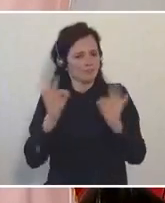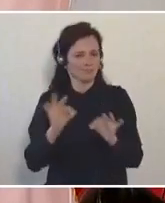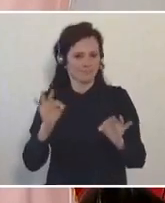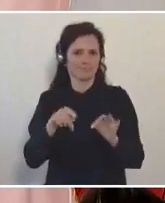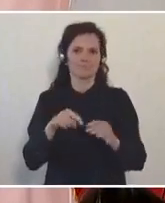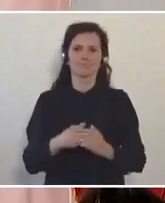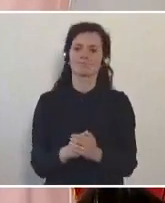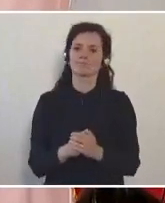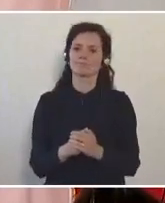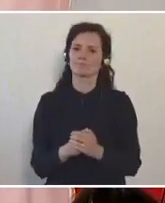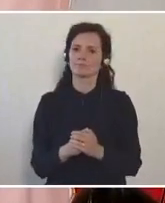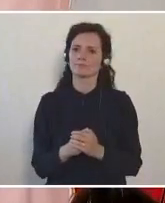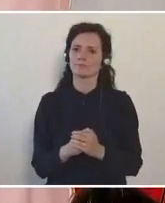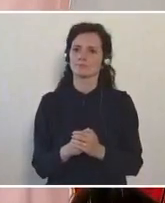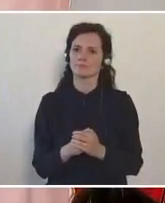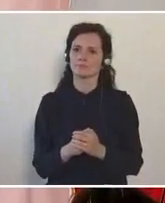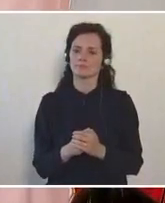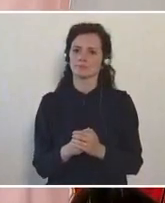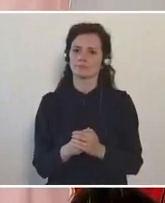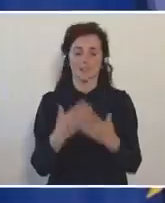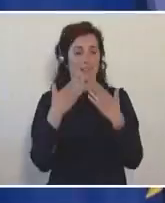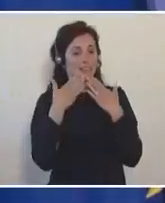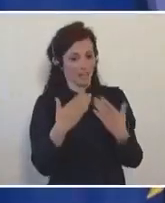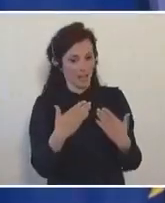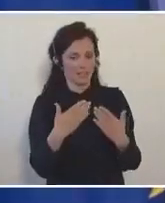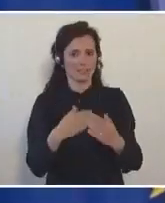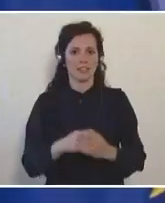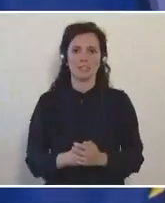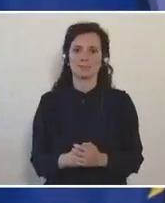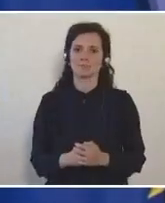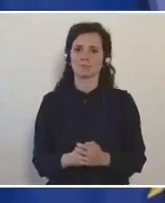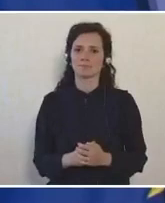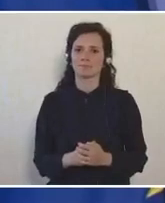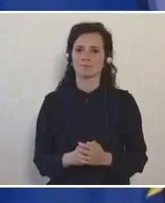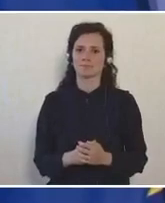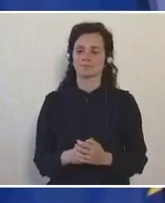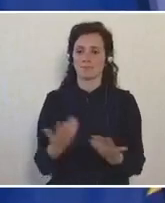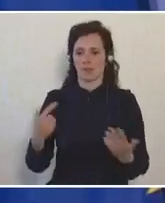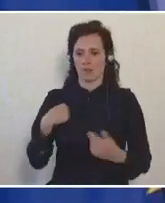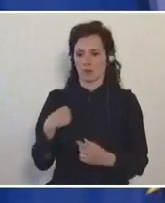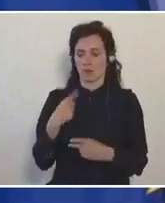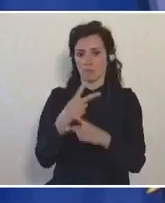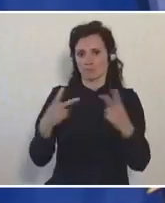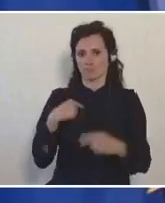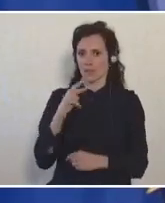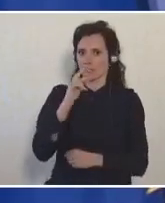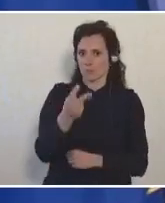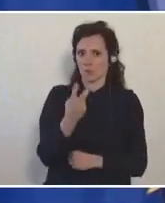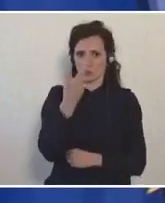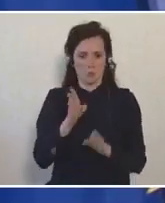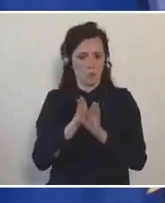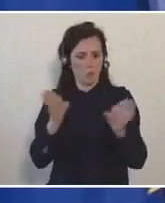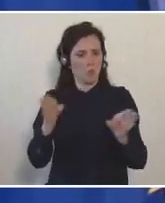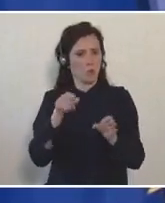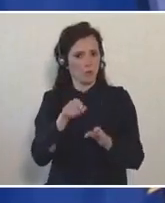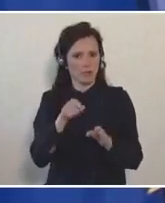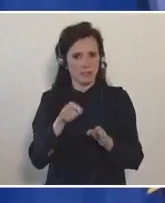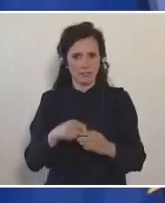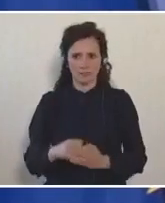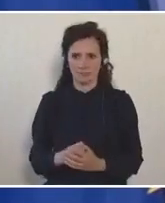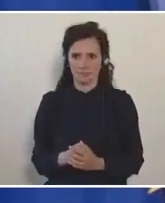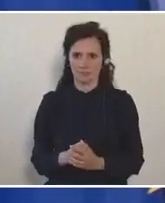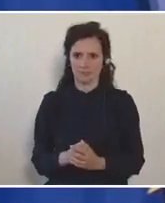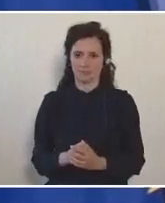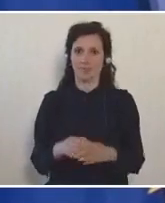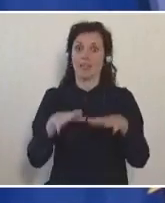in two parts, the answer. The first one are indeed the pledges or the commitments that have